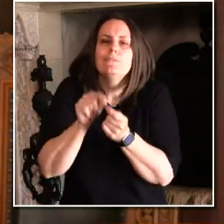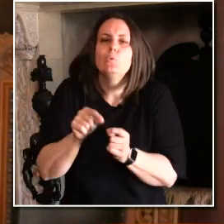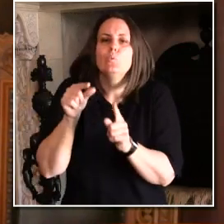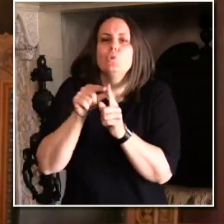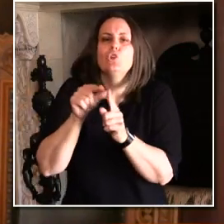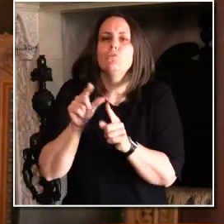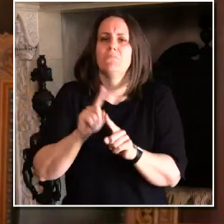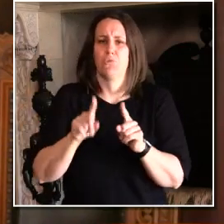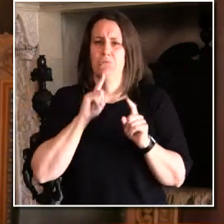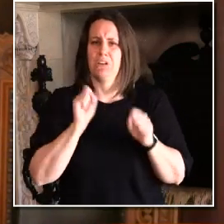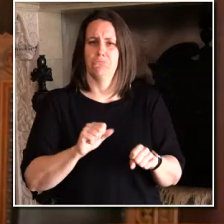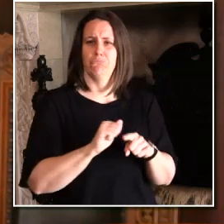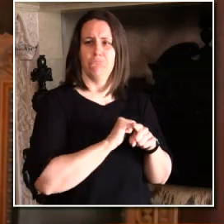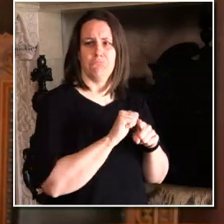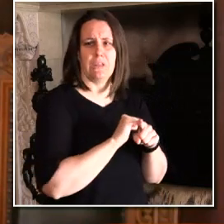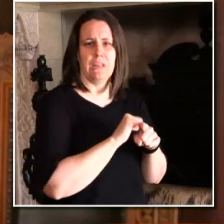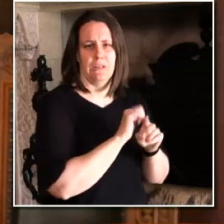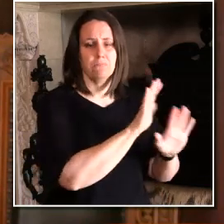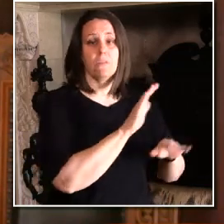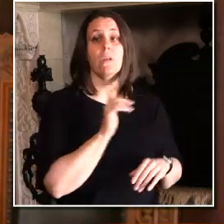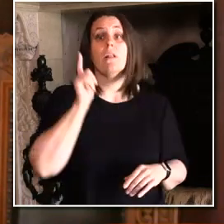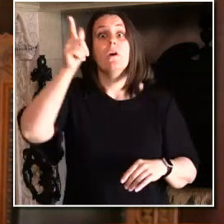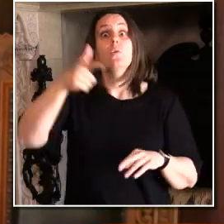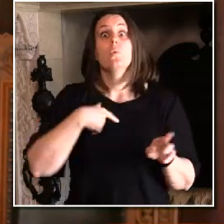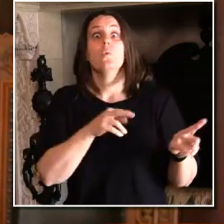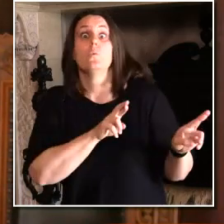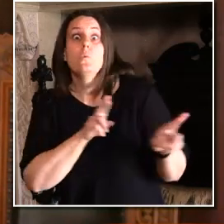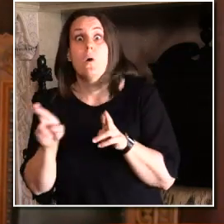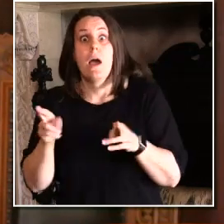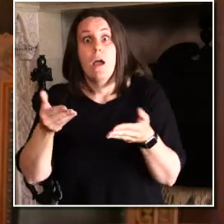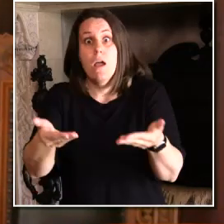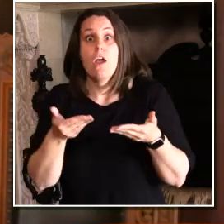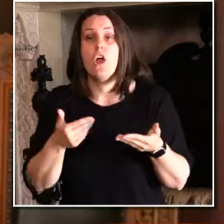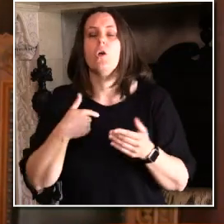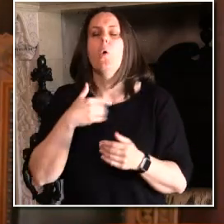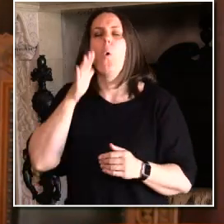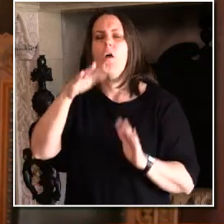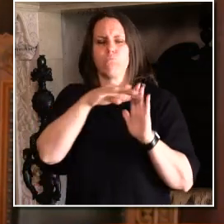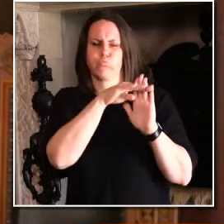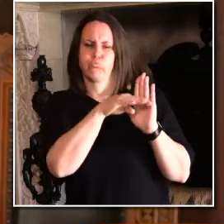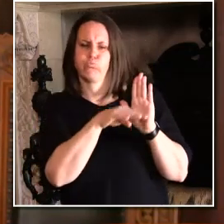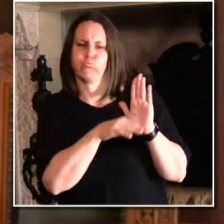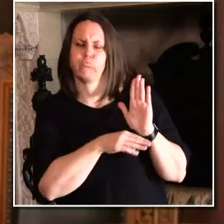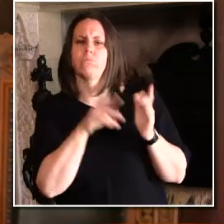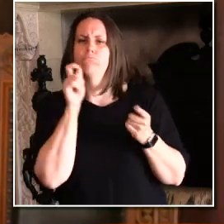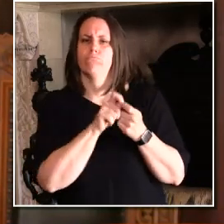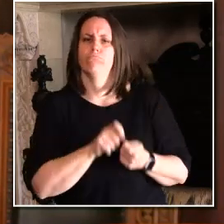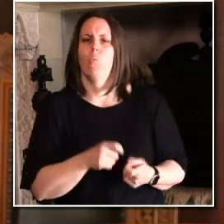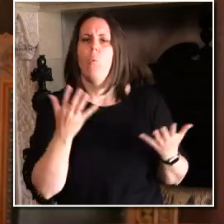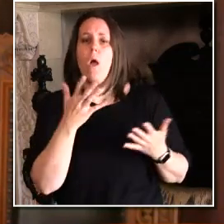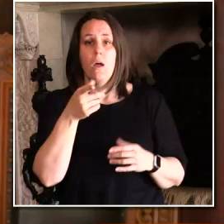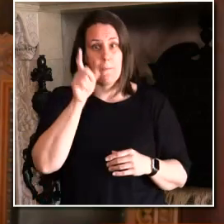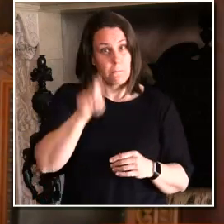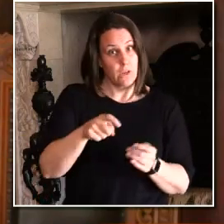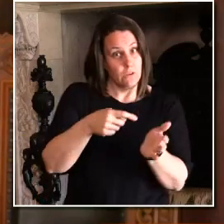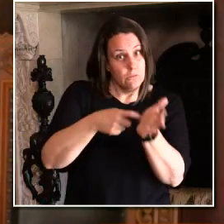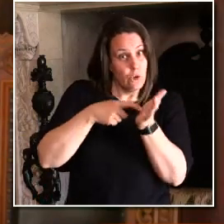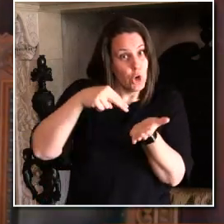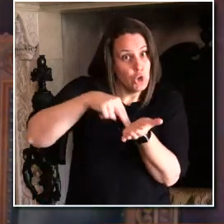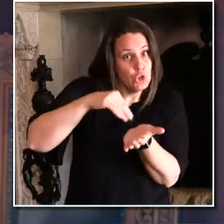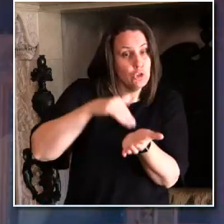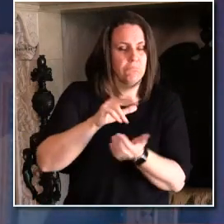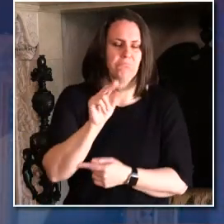out, but not necessary to be a nurse or a doctor, as a minimum requirement.